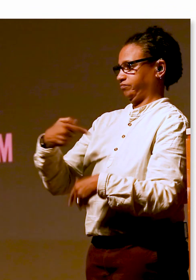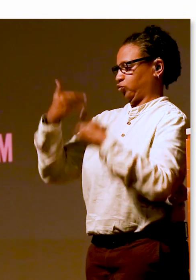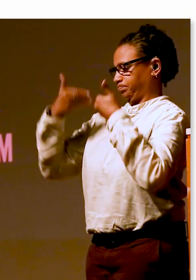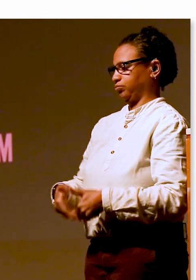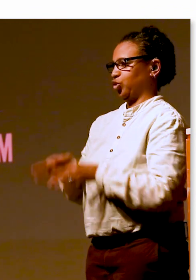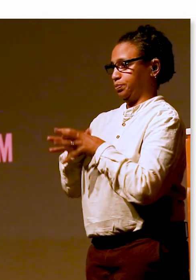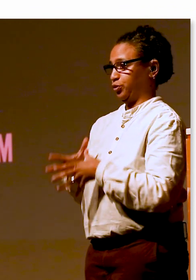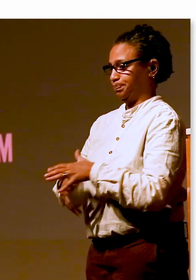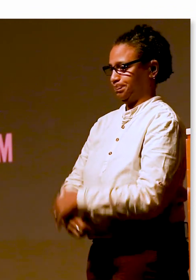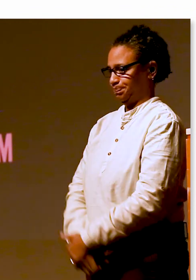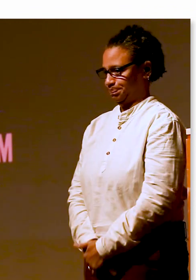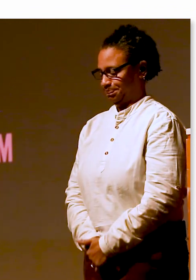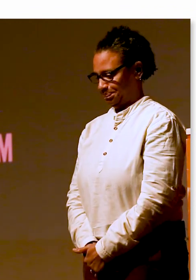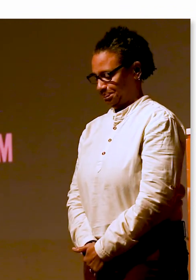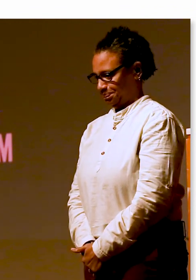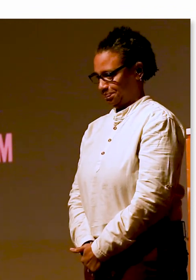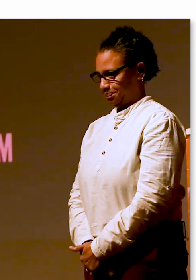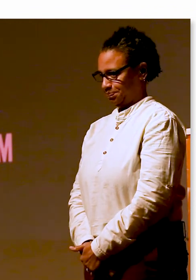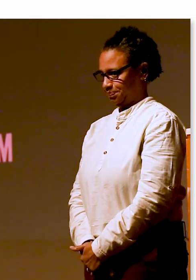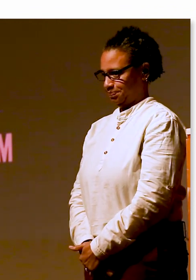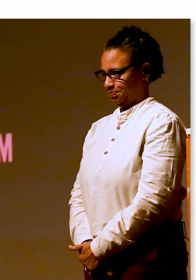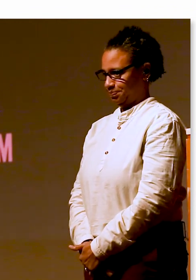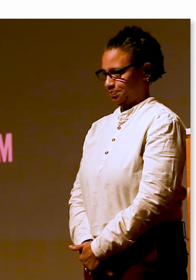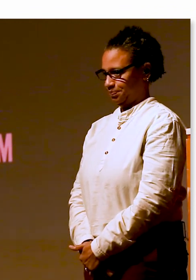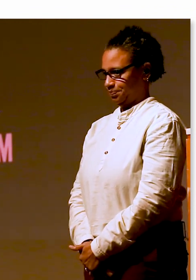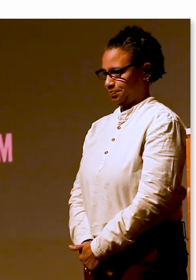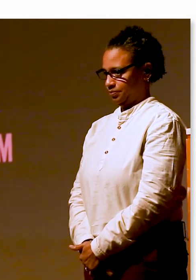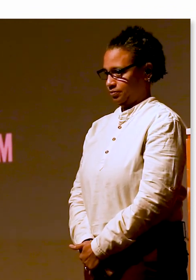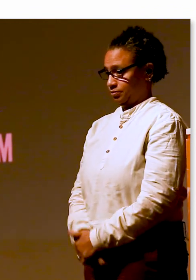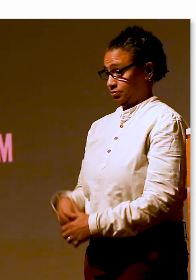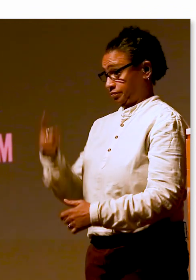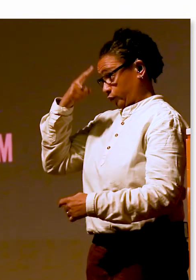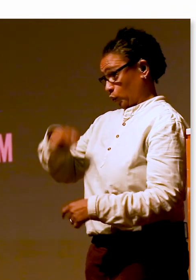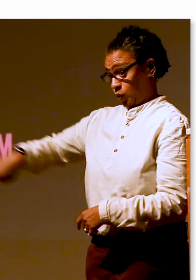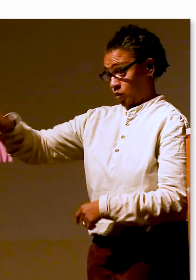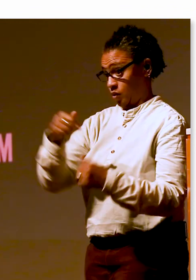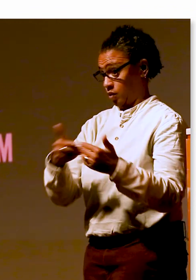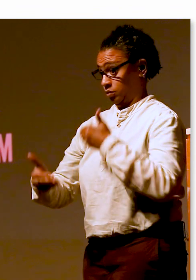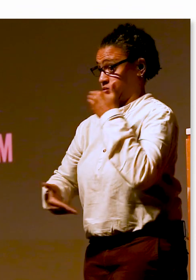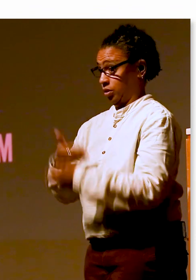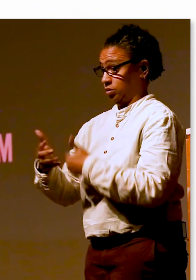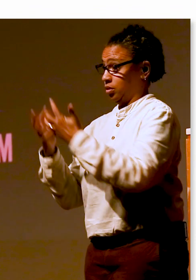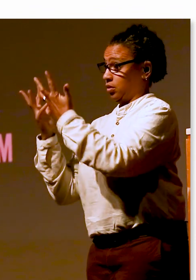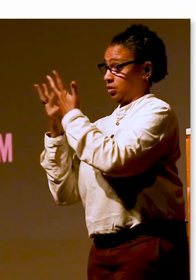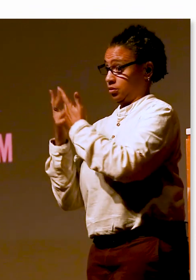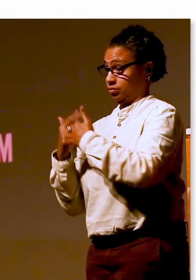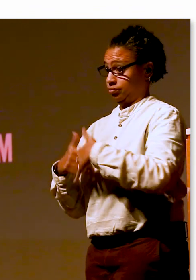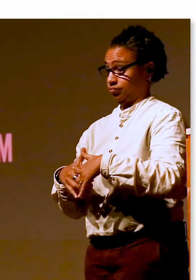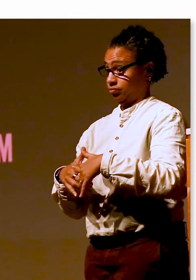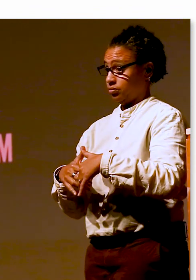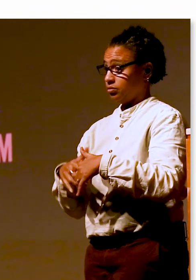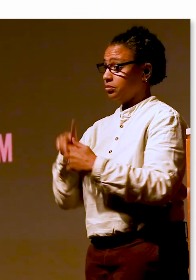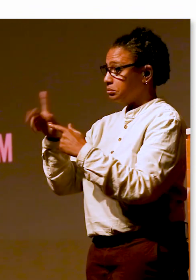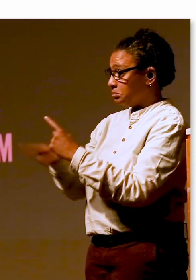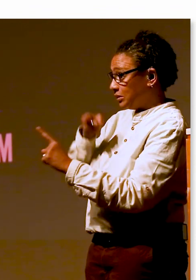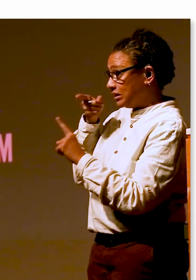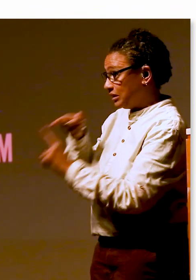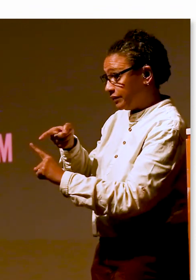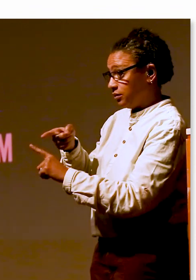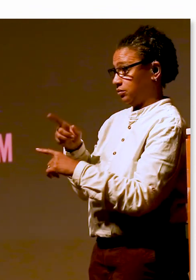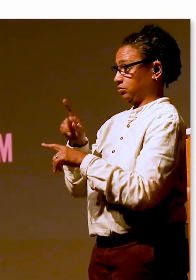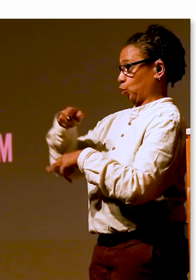their interpretation on. Now, for all of these processes to work effectively, particularly during the question and